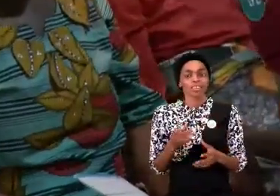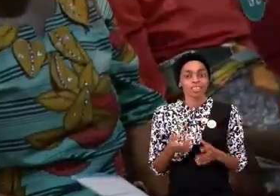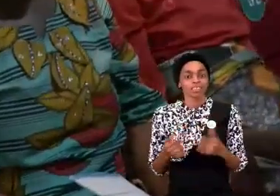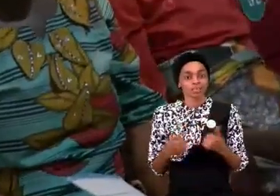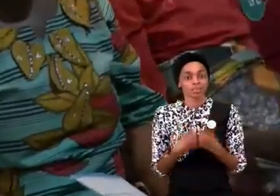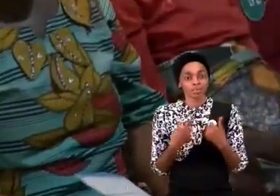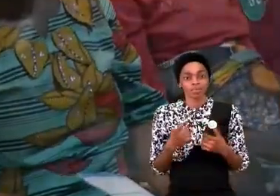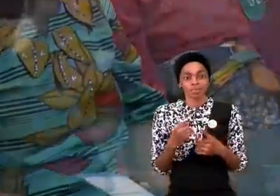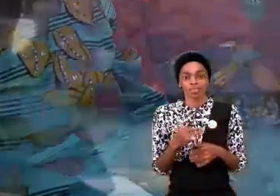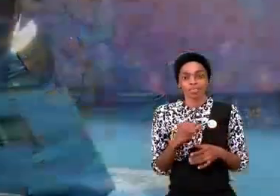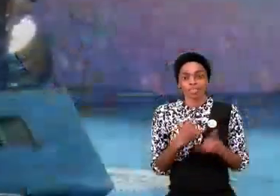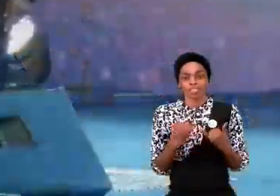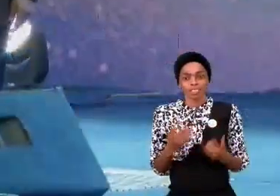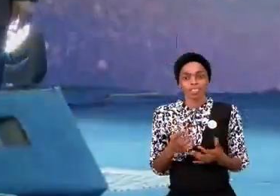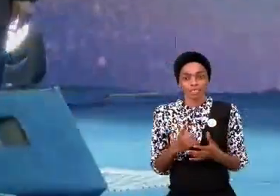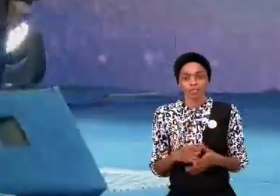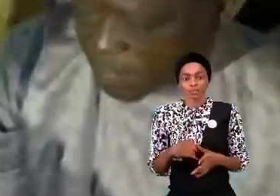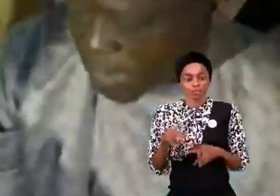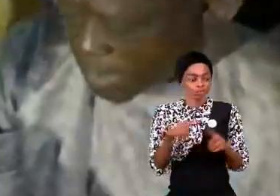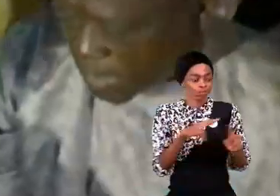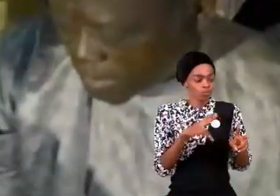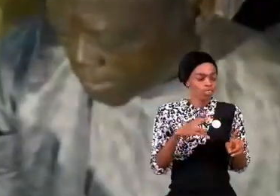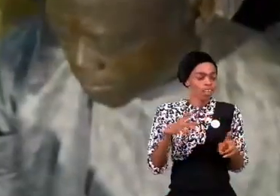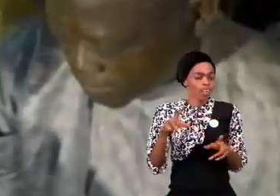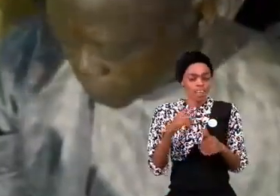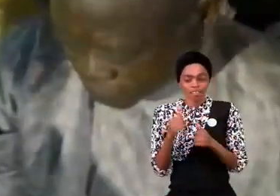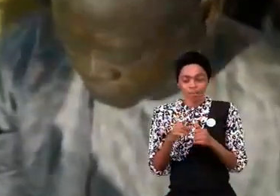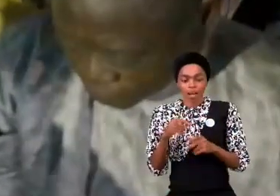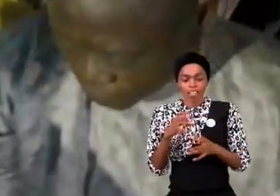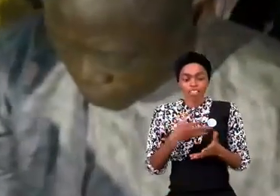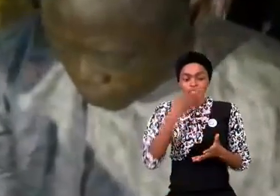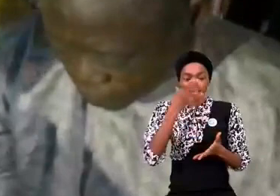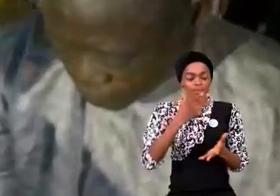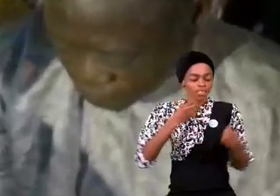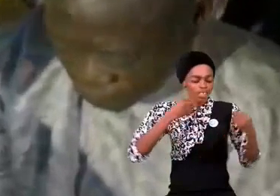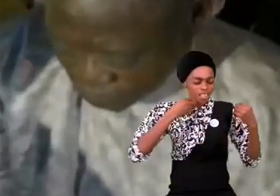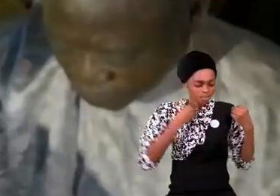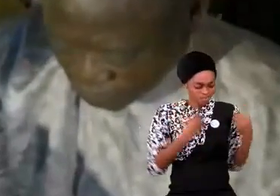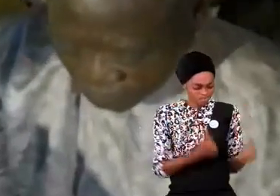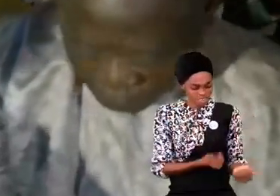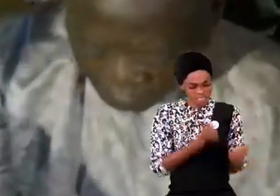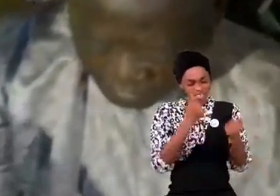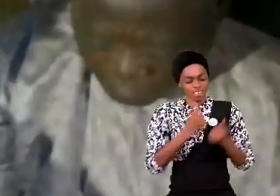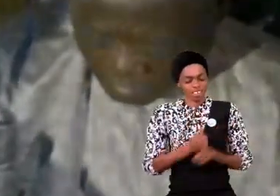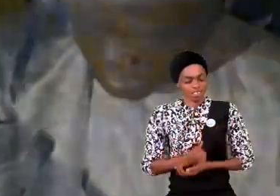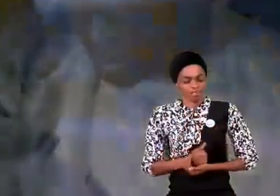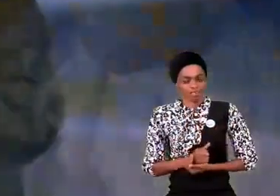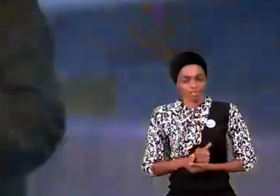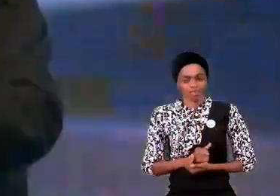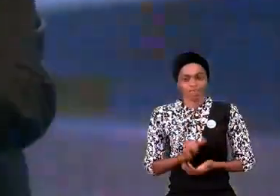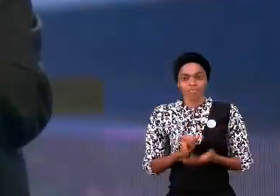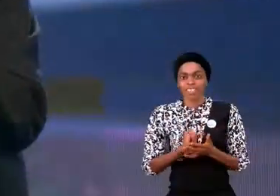That's how your forgiveness will come tonight. That's how your salvation will come tonight. That's how your healing will